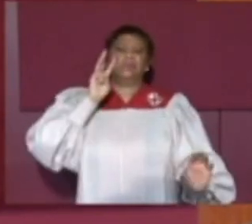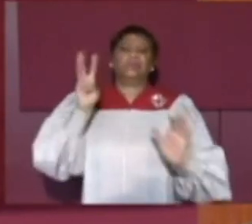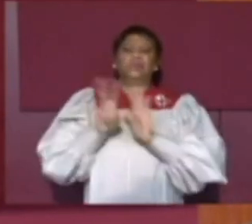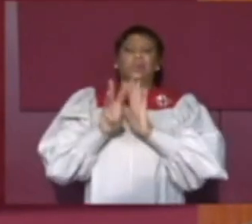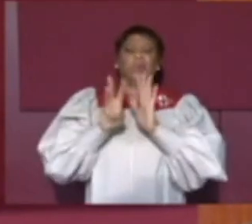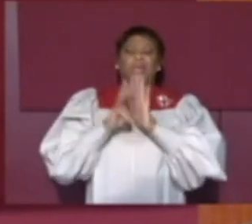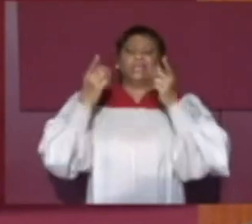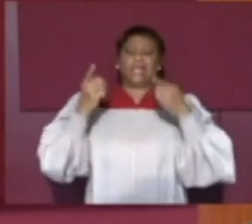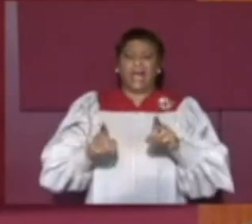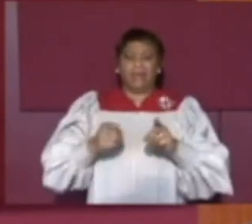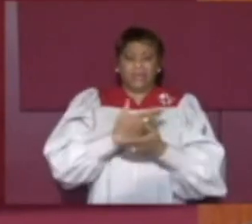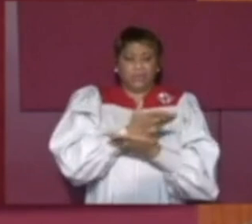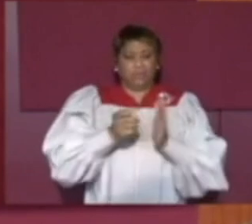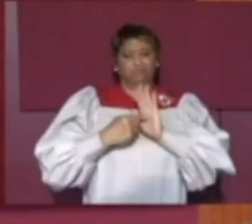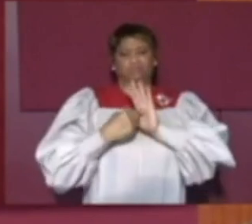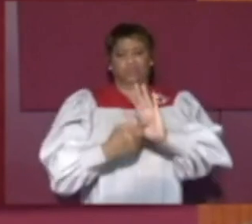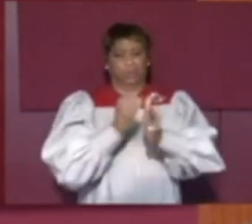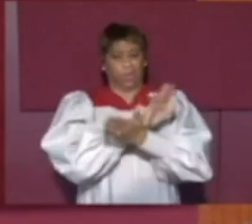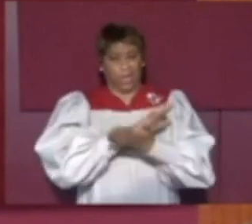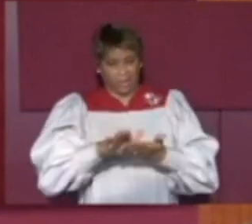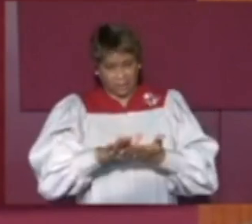You can't witness it when you're unkind.